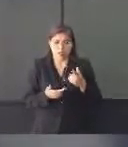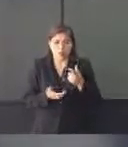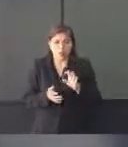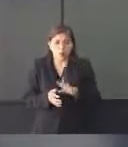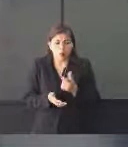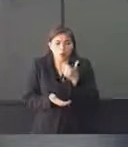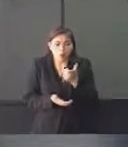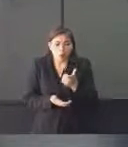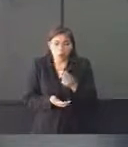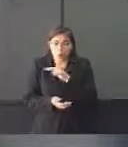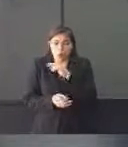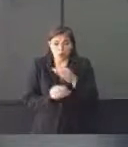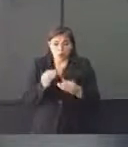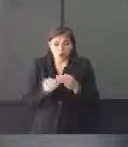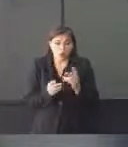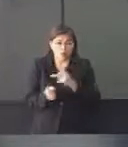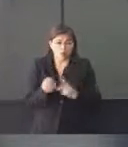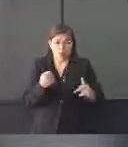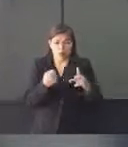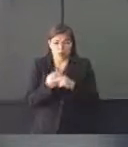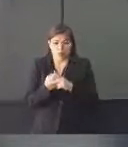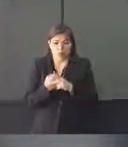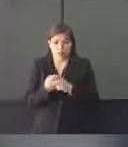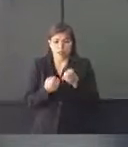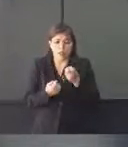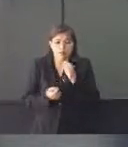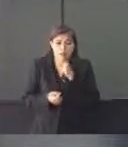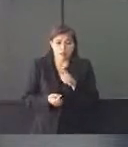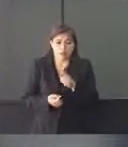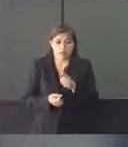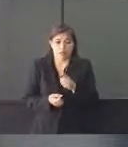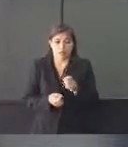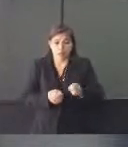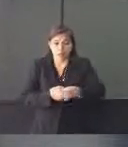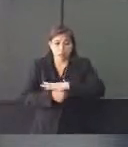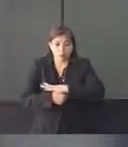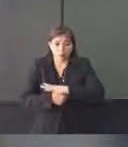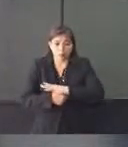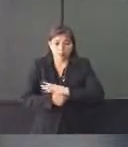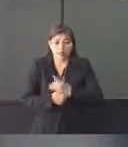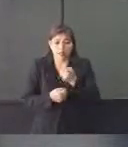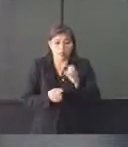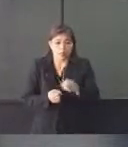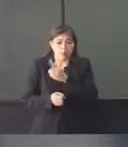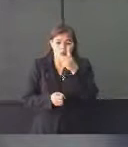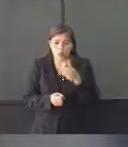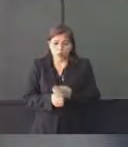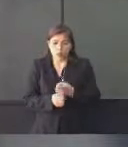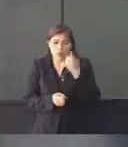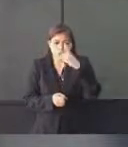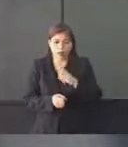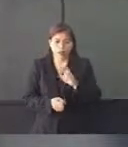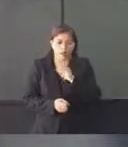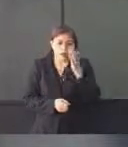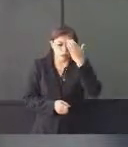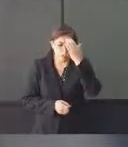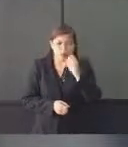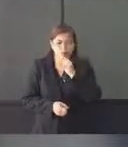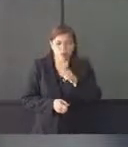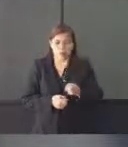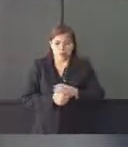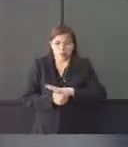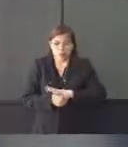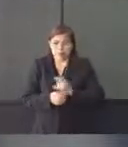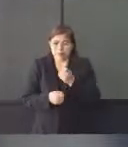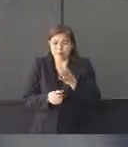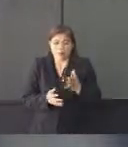economic reactivation seen in other countries as a result of the COVID pandemic is an opportunity to recognize